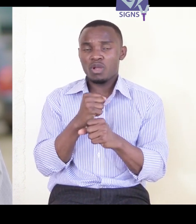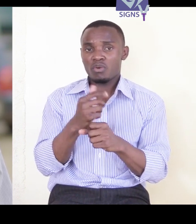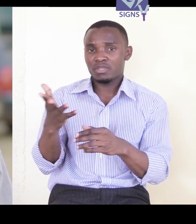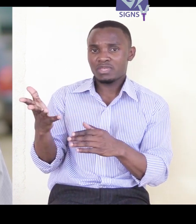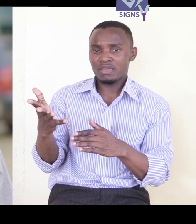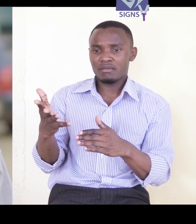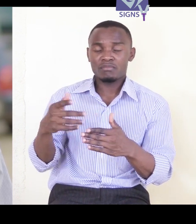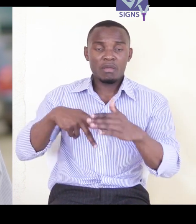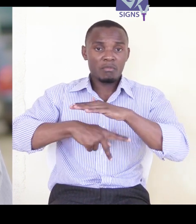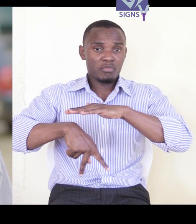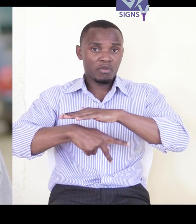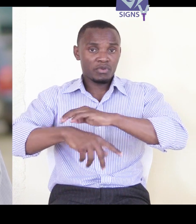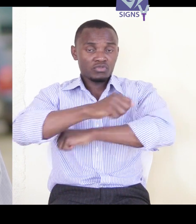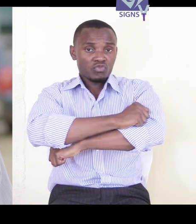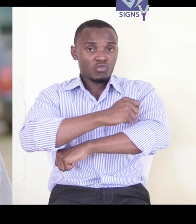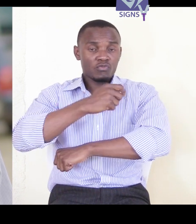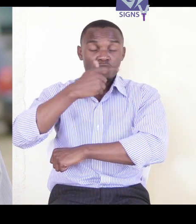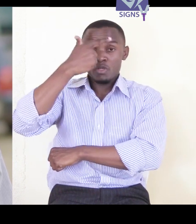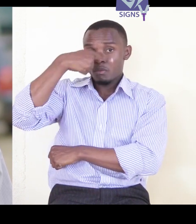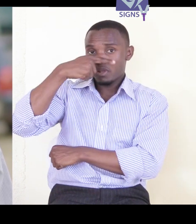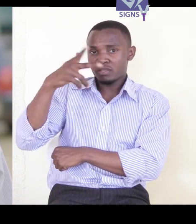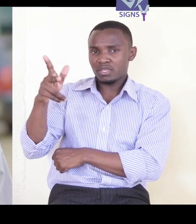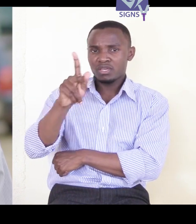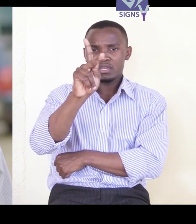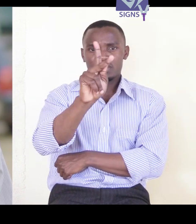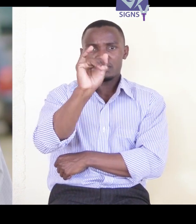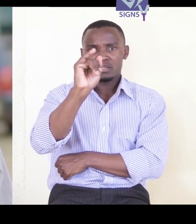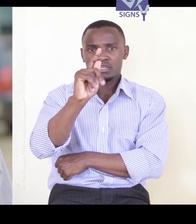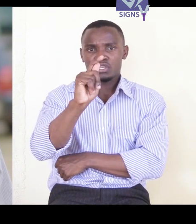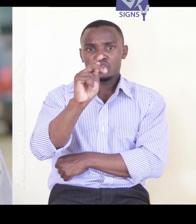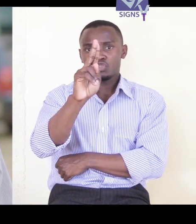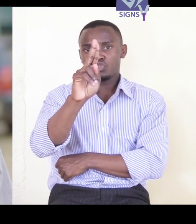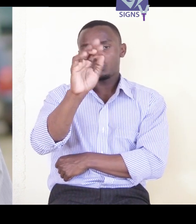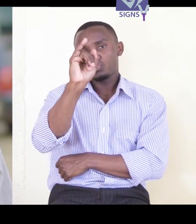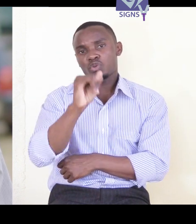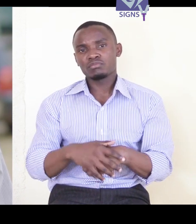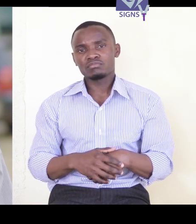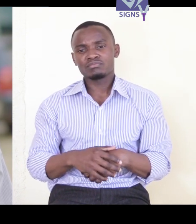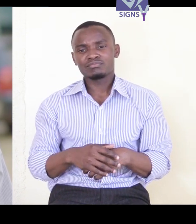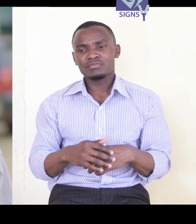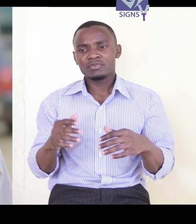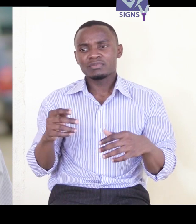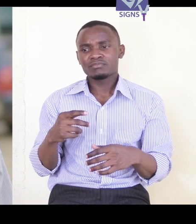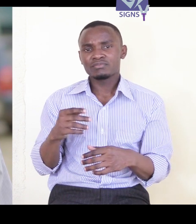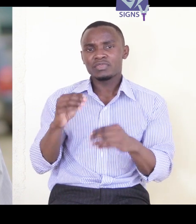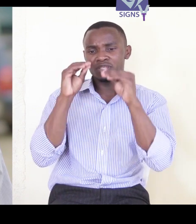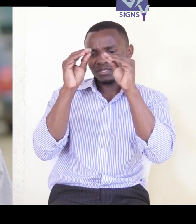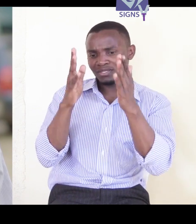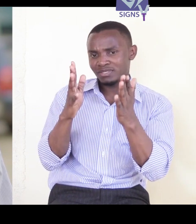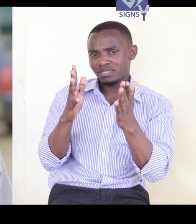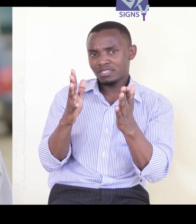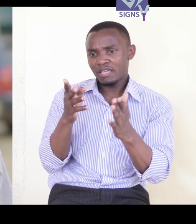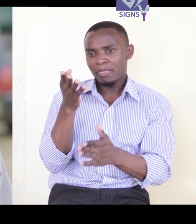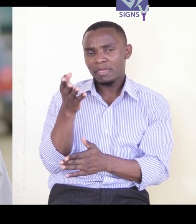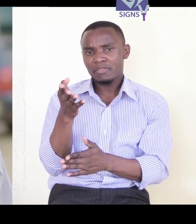schools, primary schools for the blind in Kitui town. And there is one teacher who encouraged me so much. I did not want to